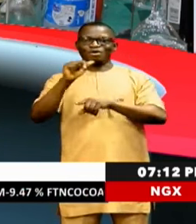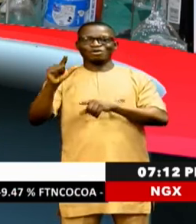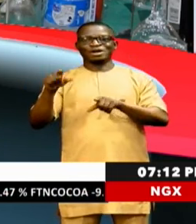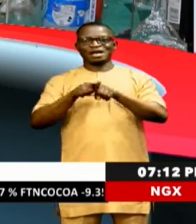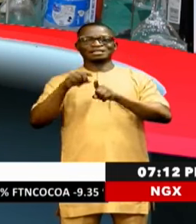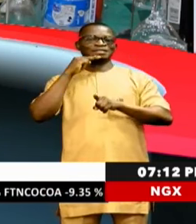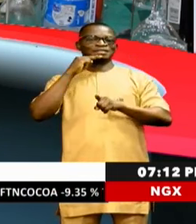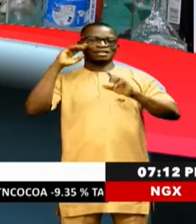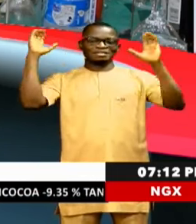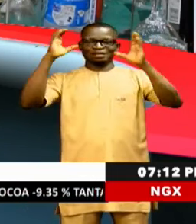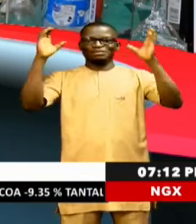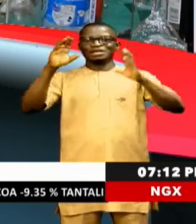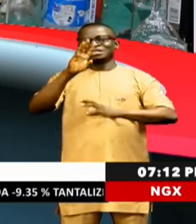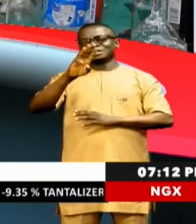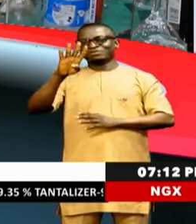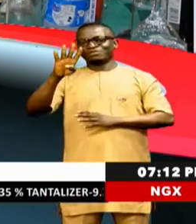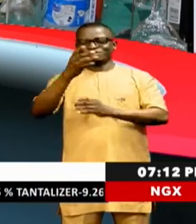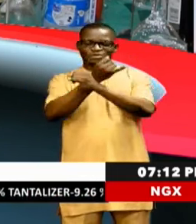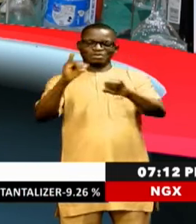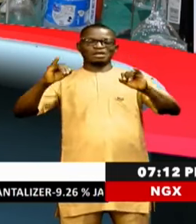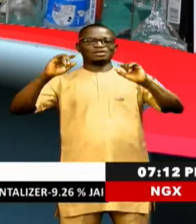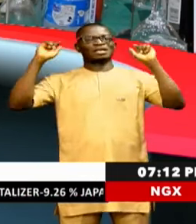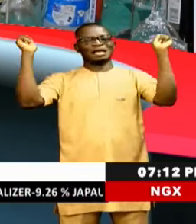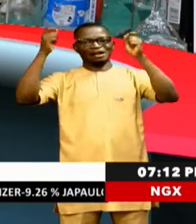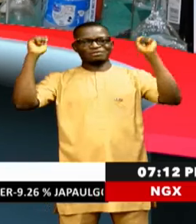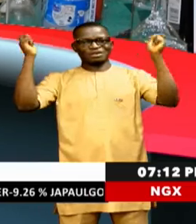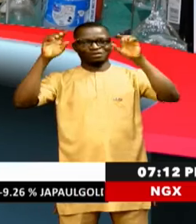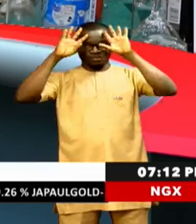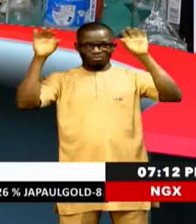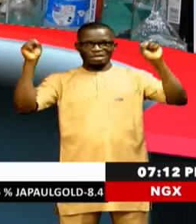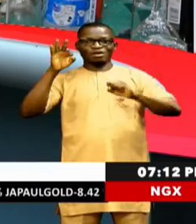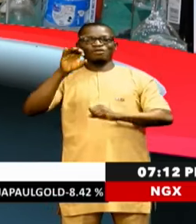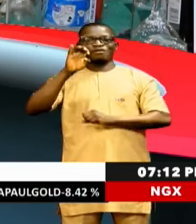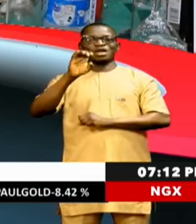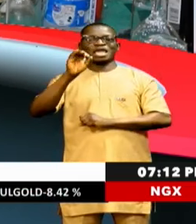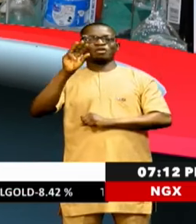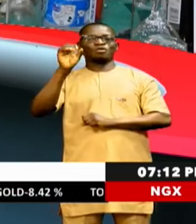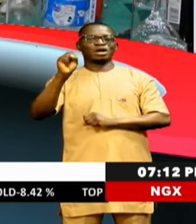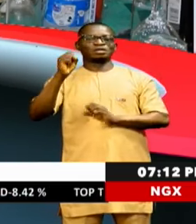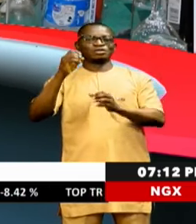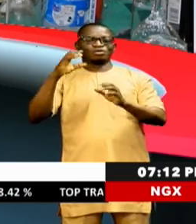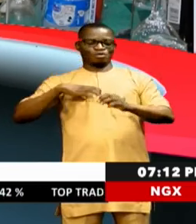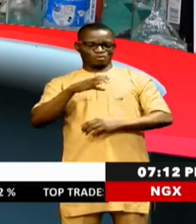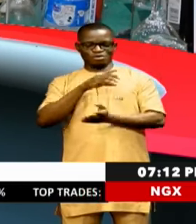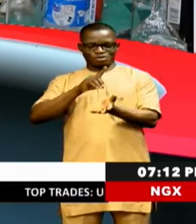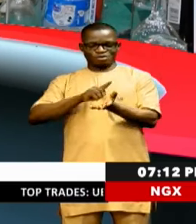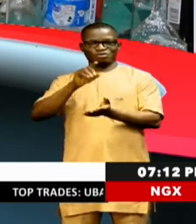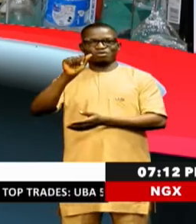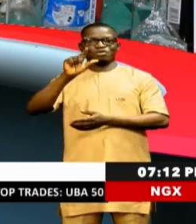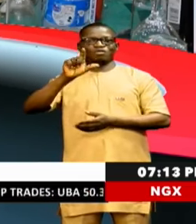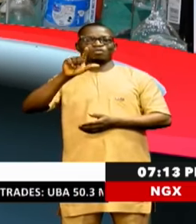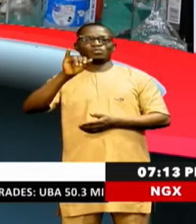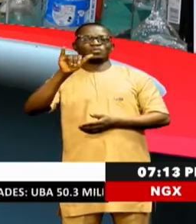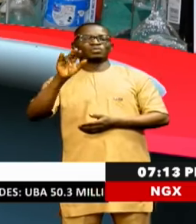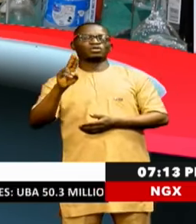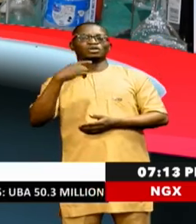marks its 64th independence anniversary, the president of the ECOWAS Commission, Dr. Omar Aliu Touré,